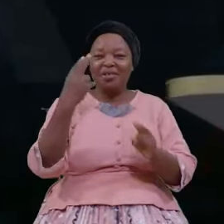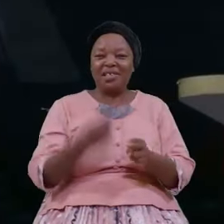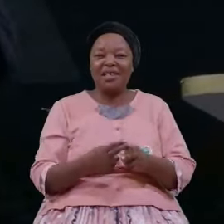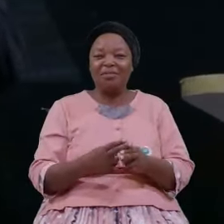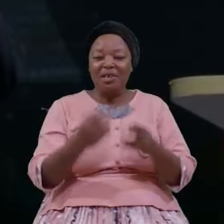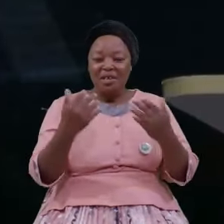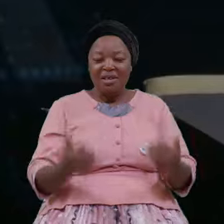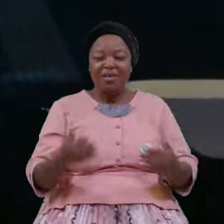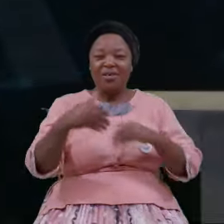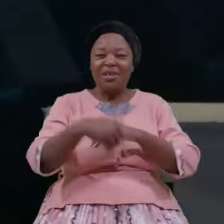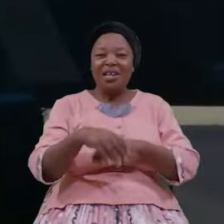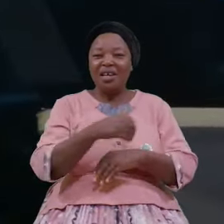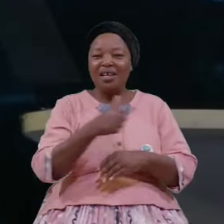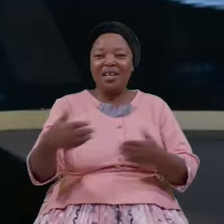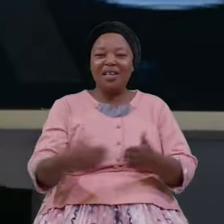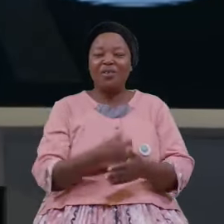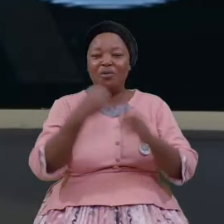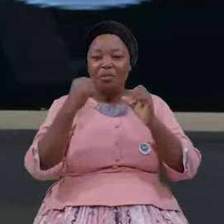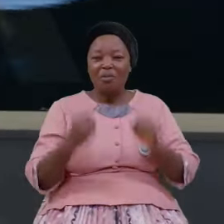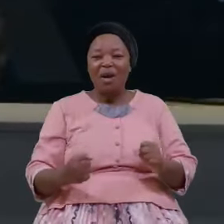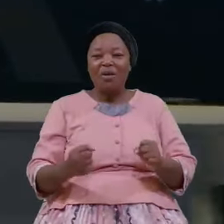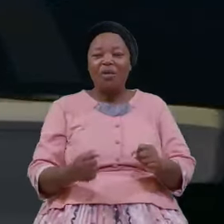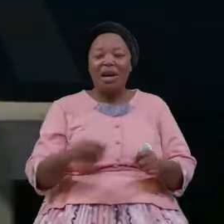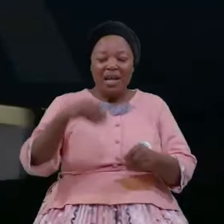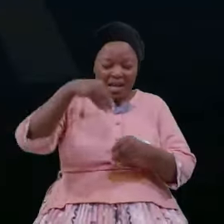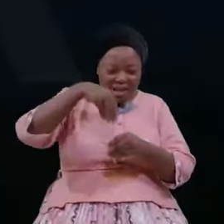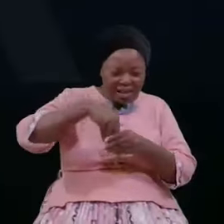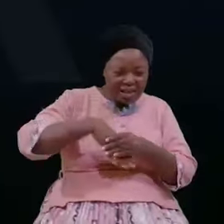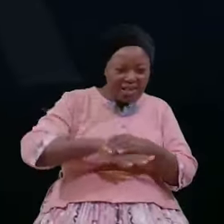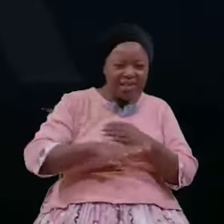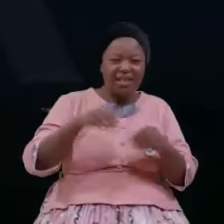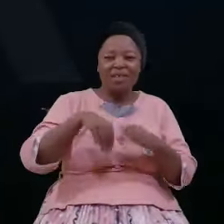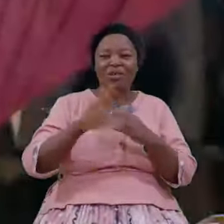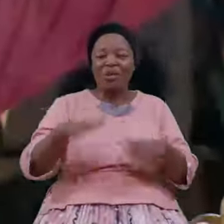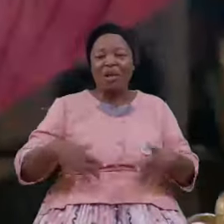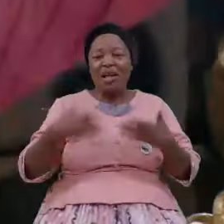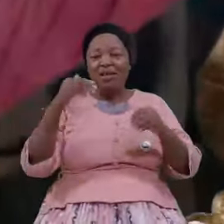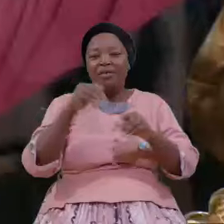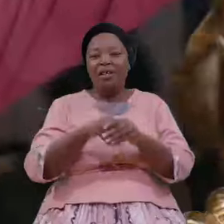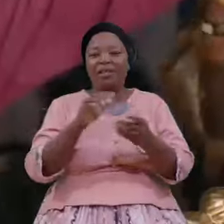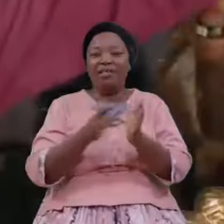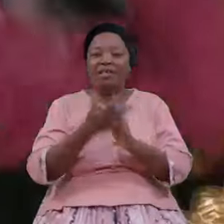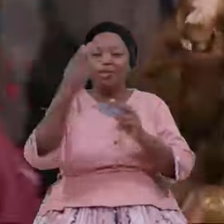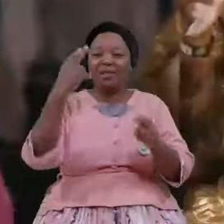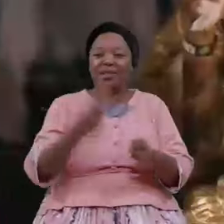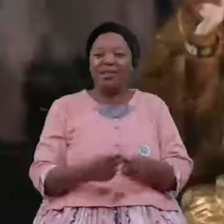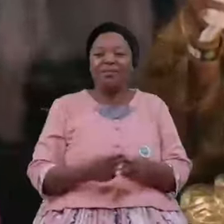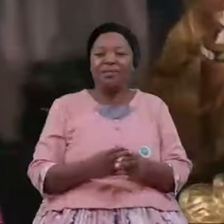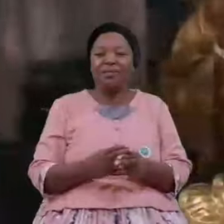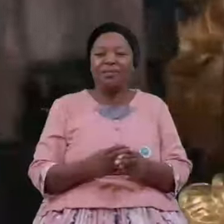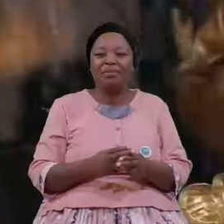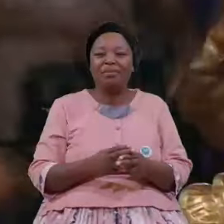Tonight, a new power penetration in your life in Jesus' name.